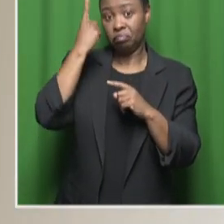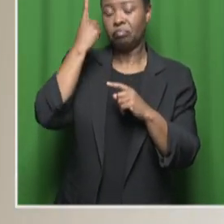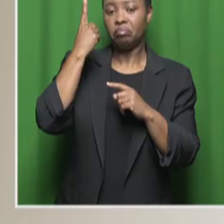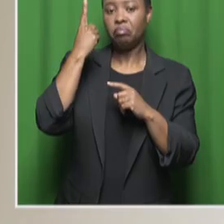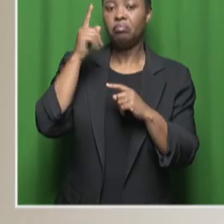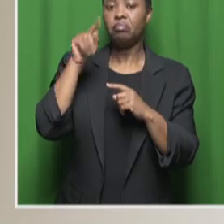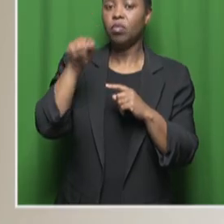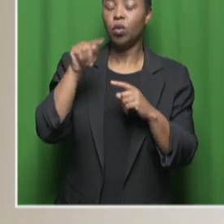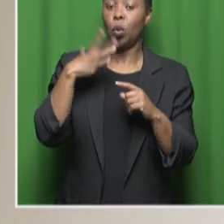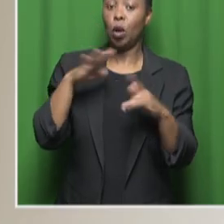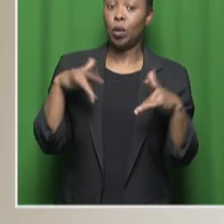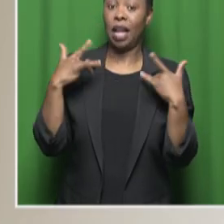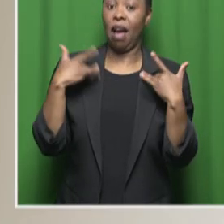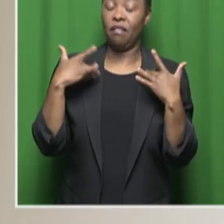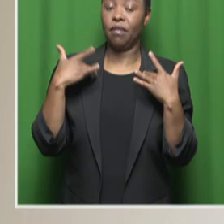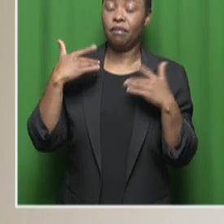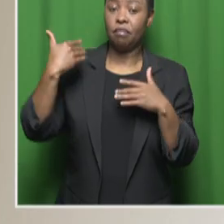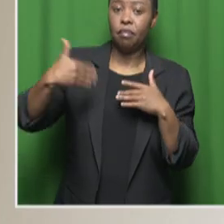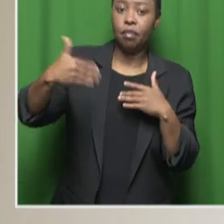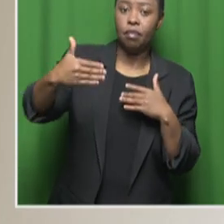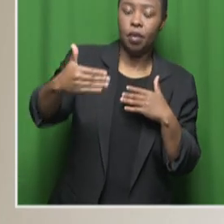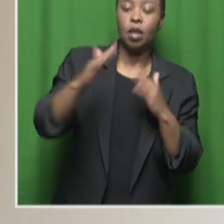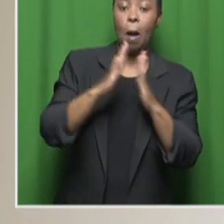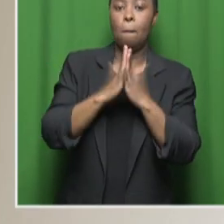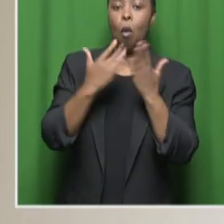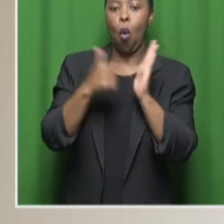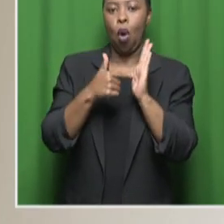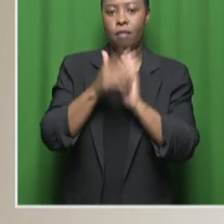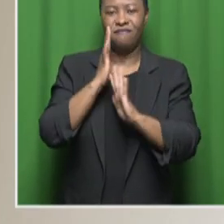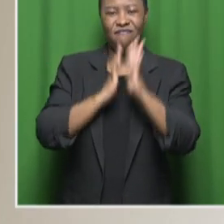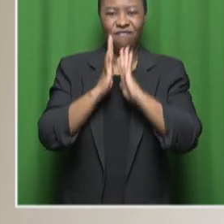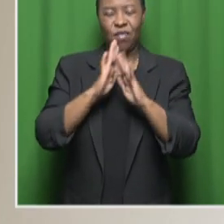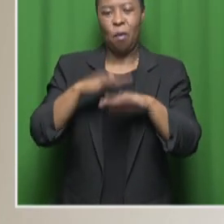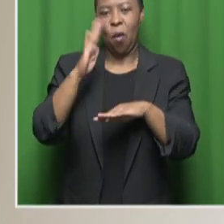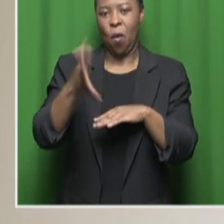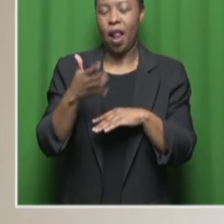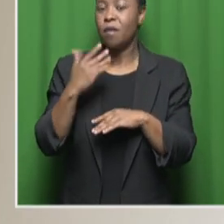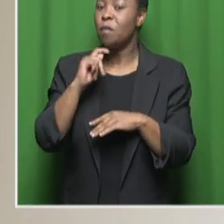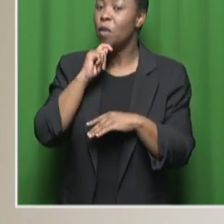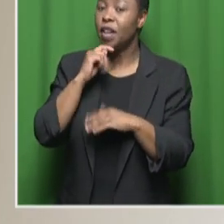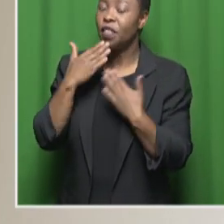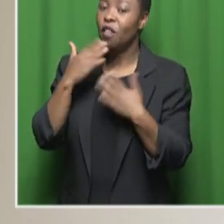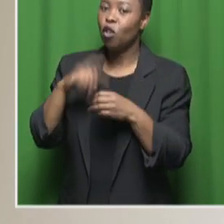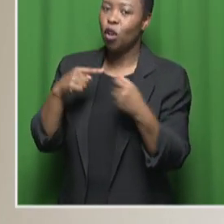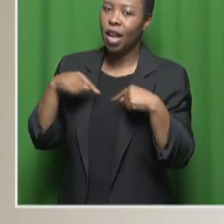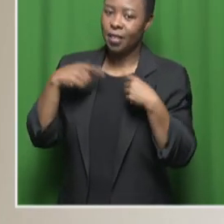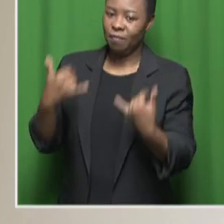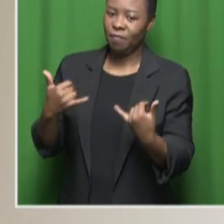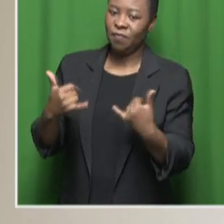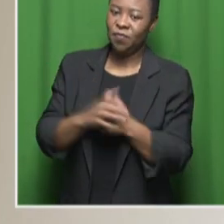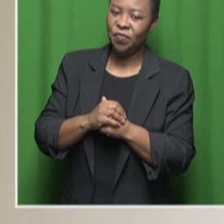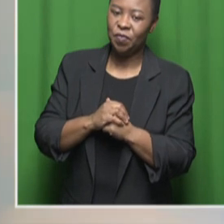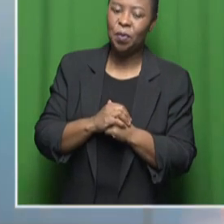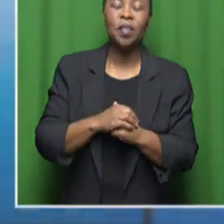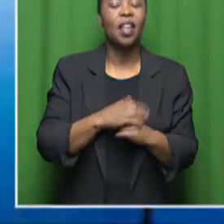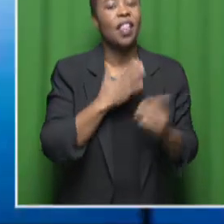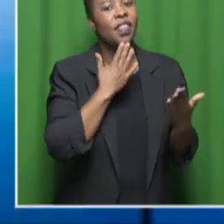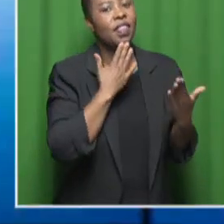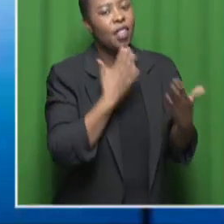trying to survive every day. The author's joining us now to unpack his offering. Tokelo, good morning. Thanks for joining us at this hour. Good morning. Thank you for having